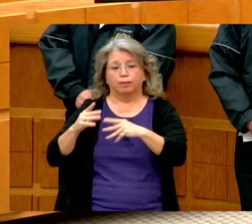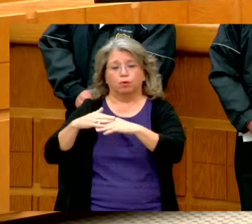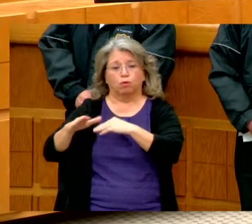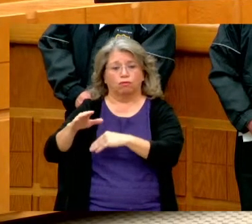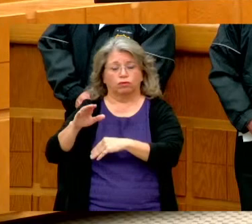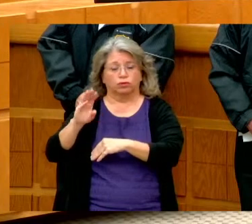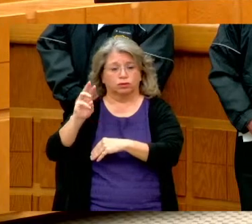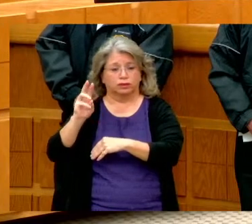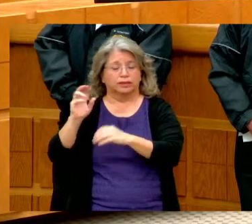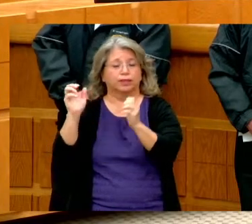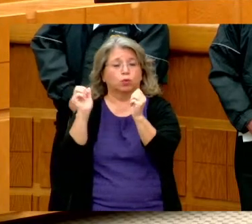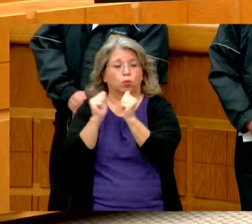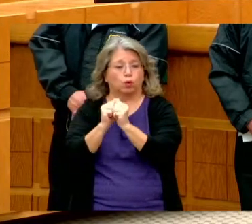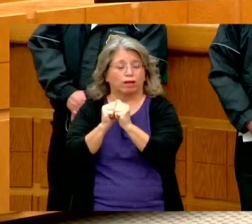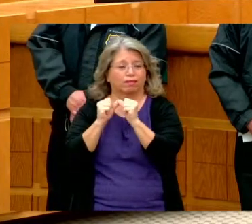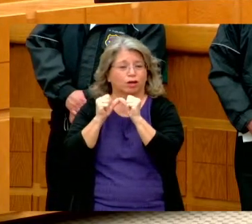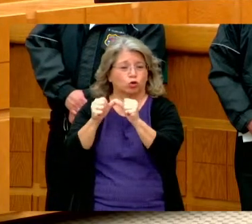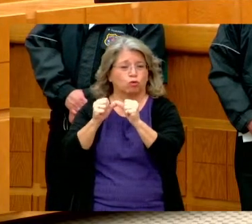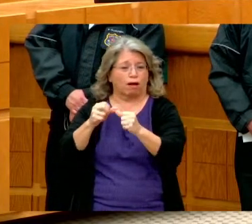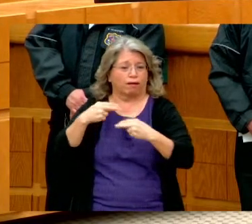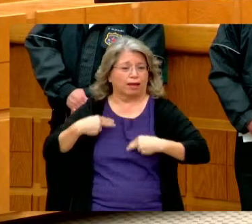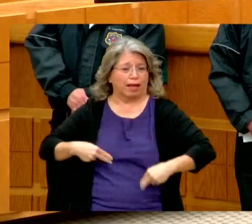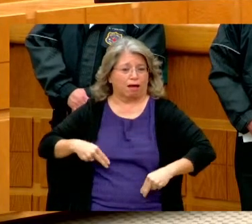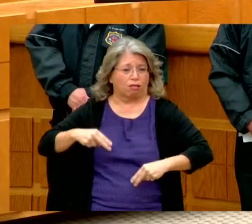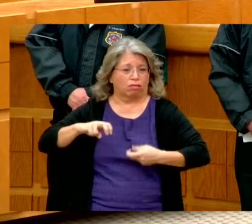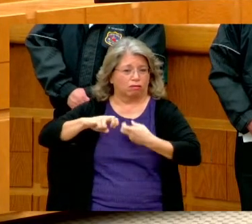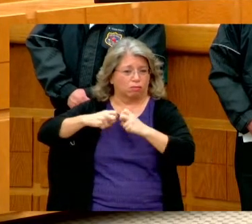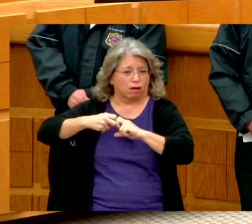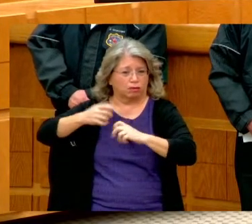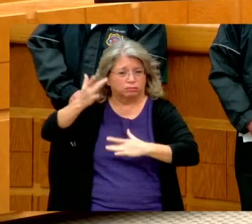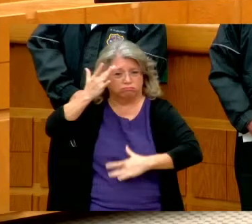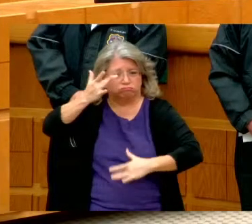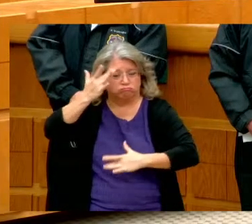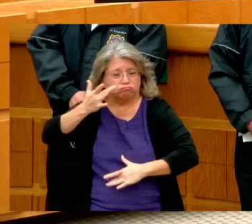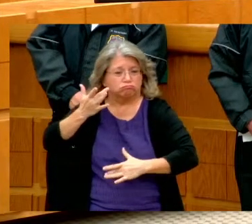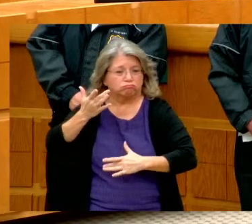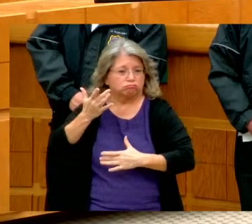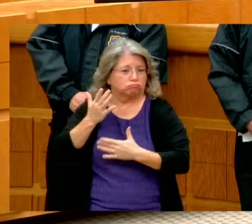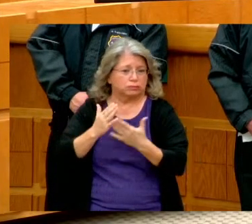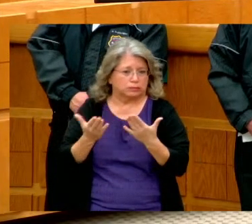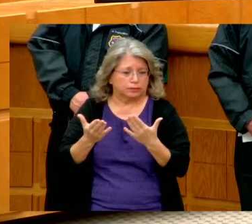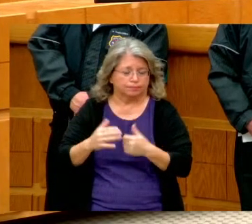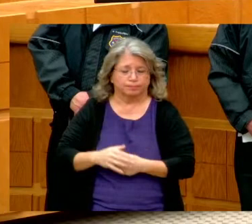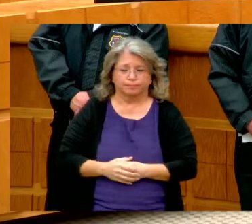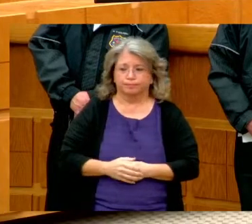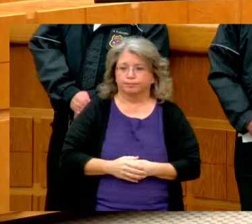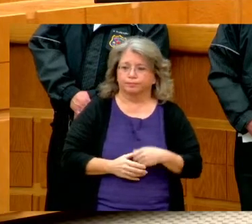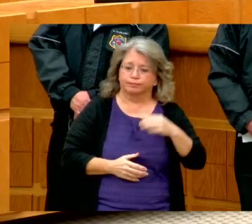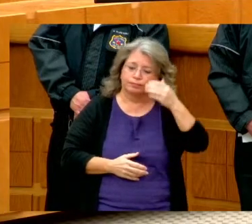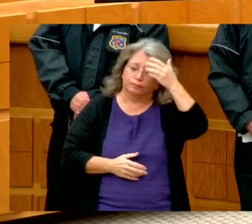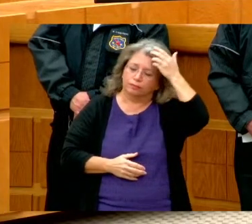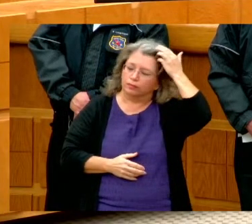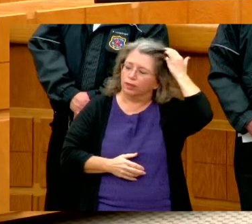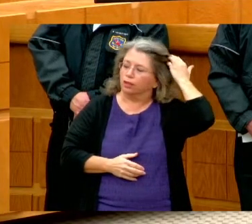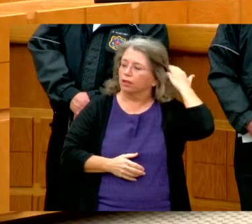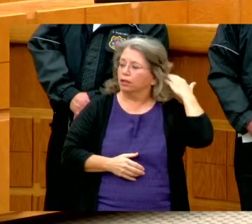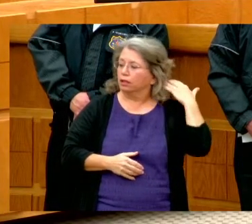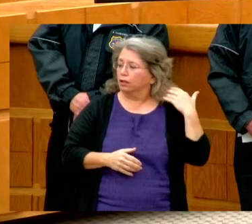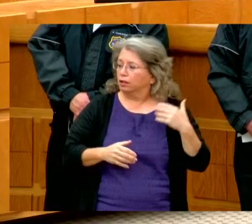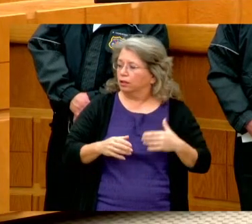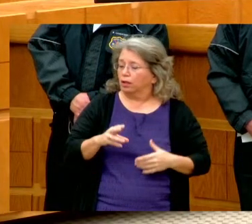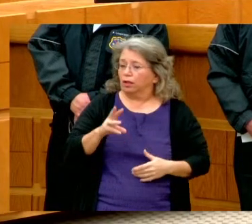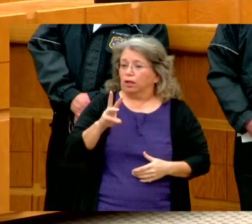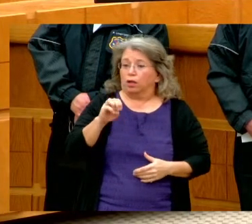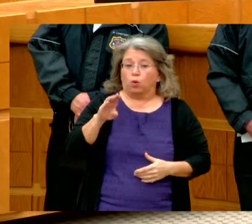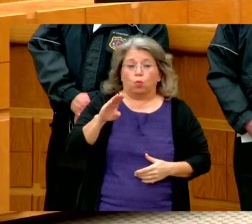I want to just look over the website, and here it is for those in the media who are